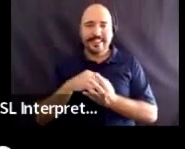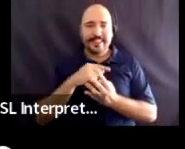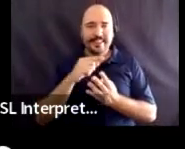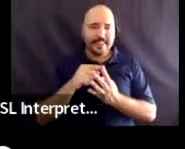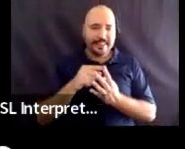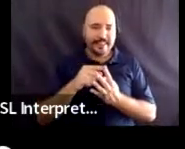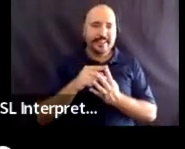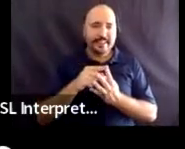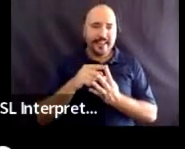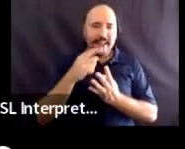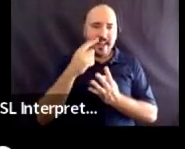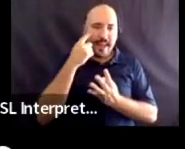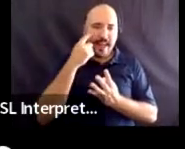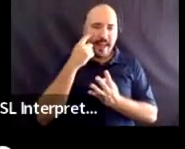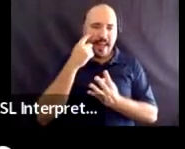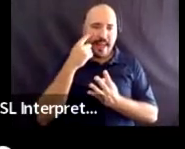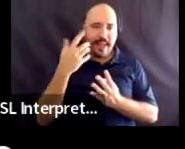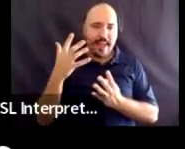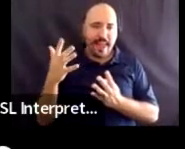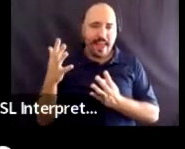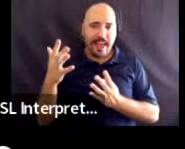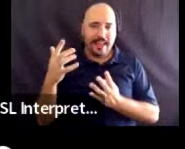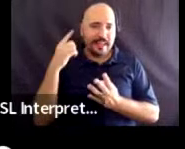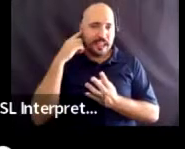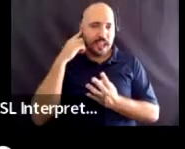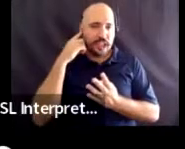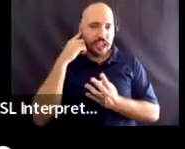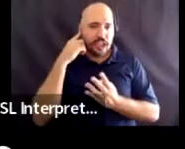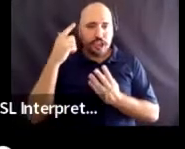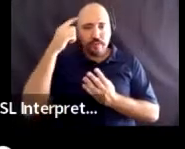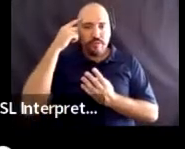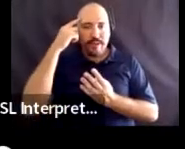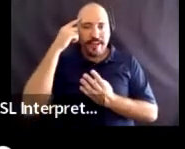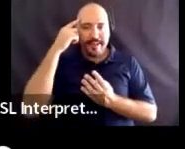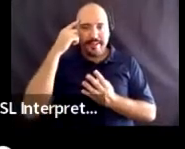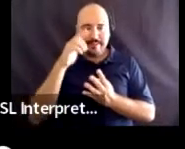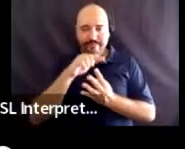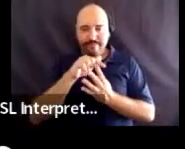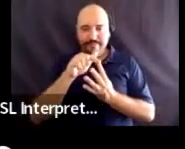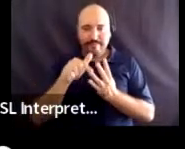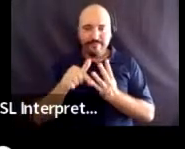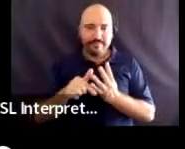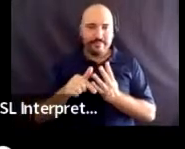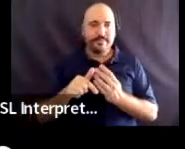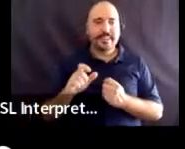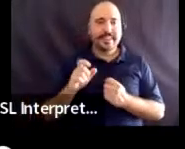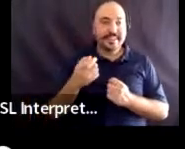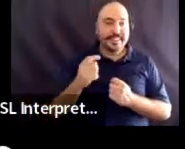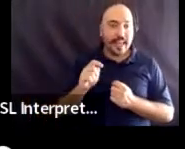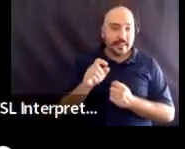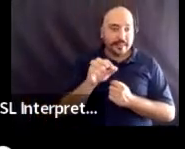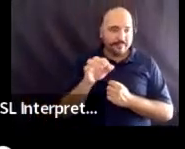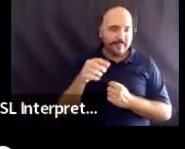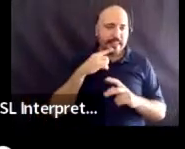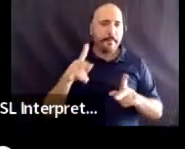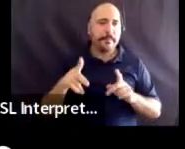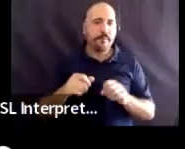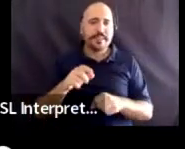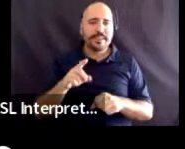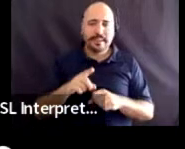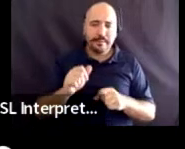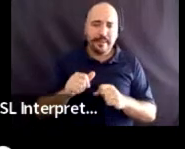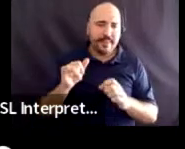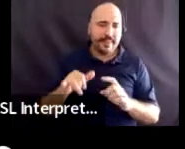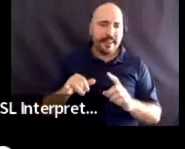respectively. It's an eye, a hand, an ear, and a brain. And the text reads, people with disabilities that